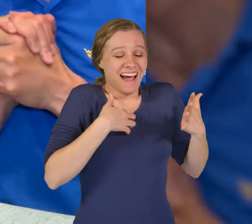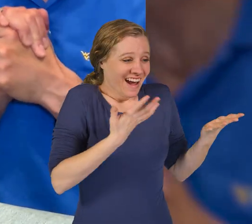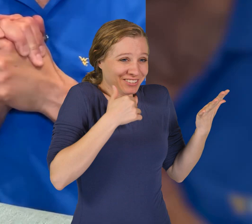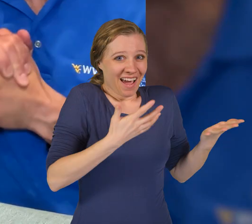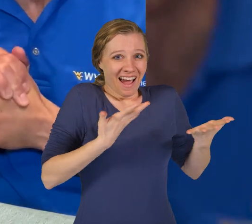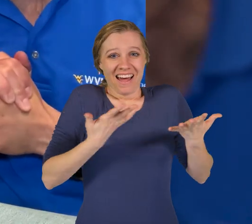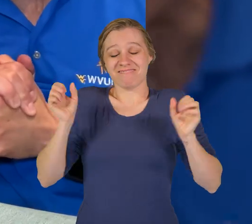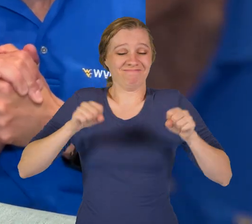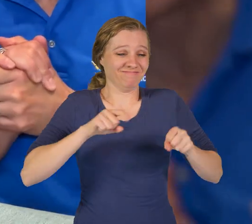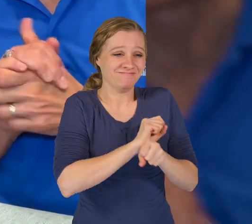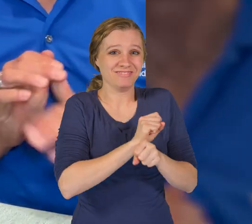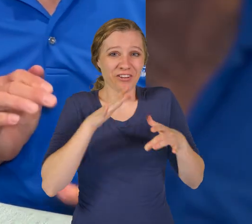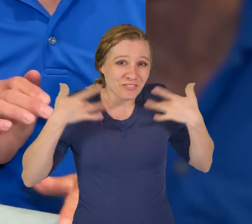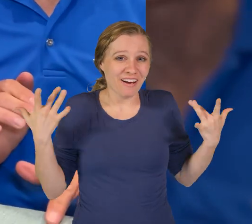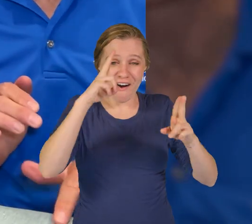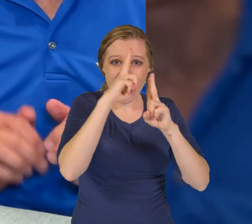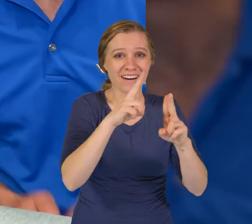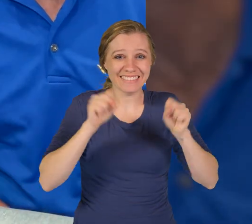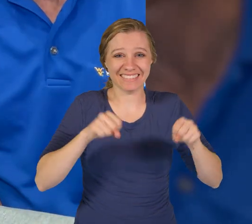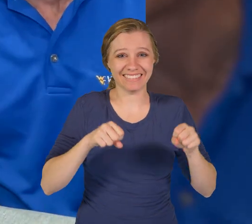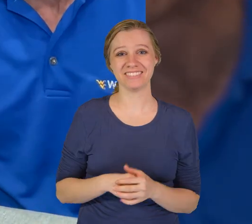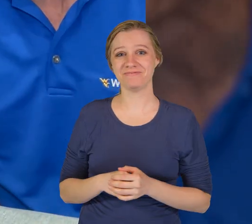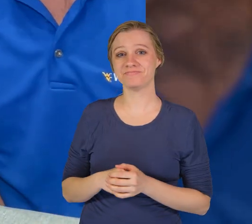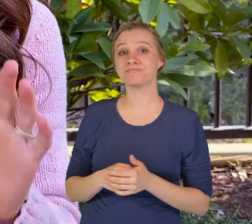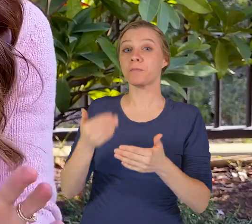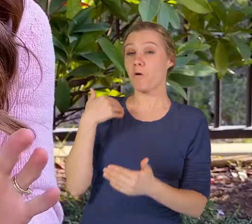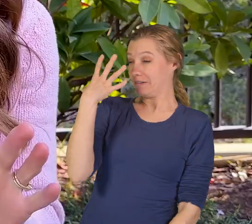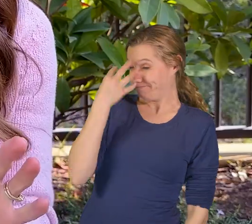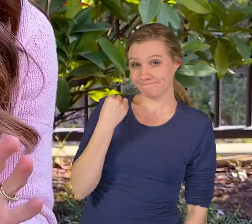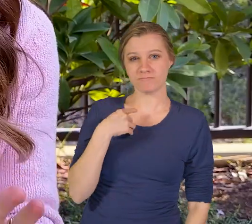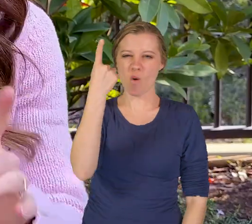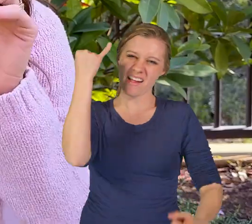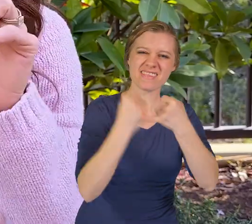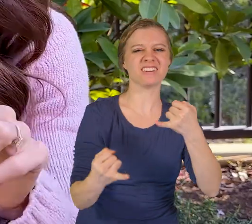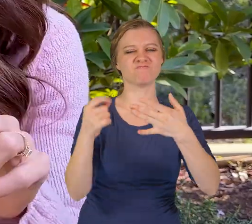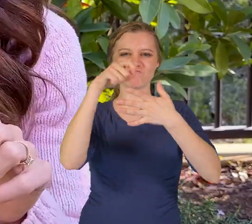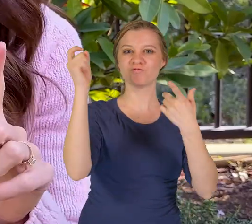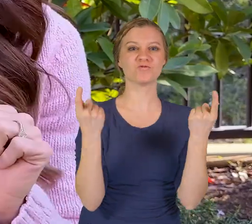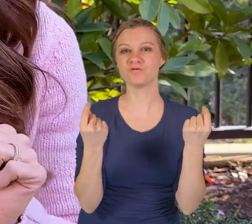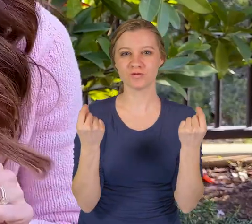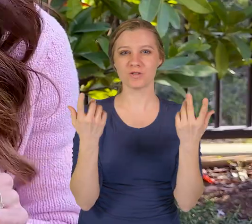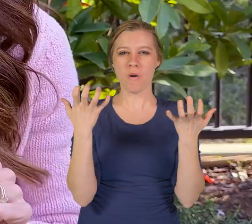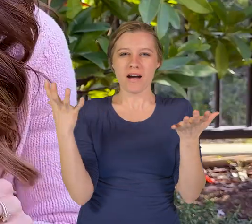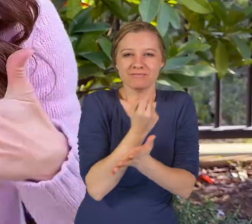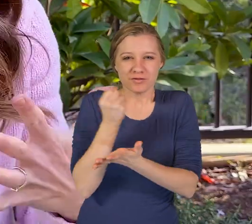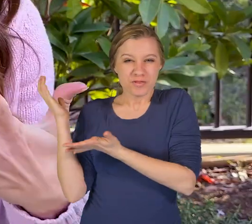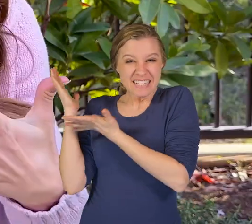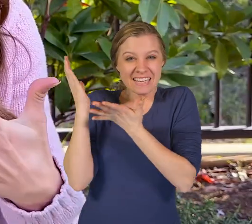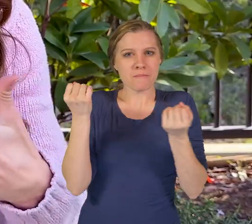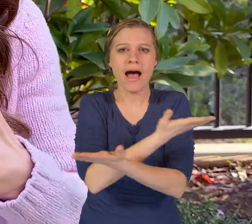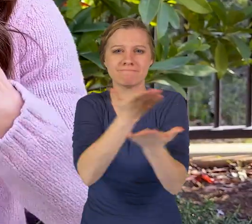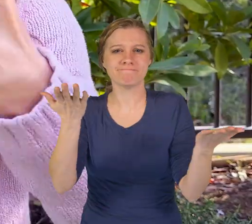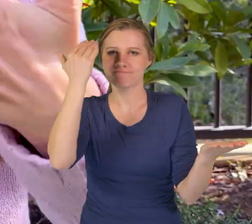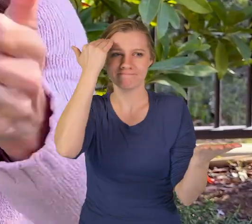Absolutely. An honor. That would be a thrill. Before I could go to sleep, I had one last thing to do. I wanted